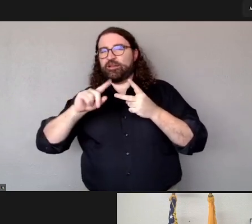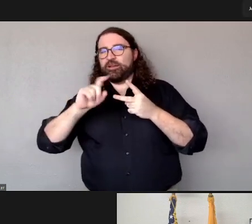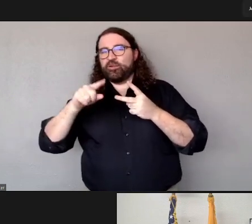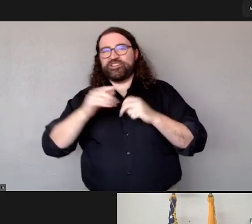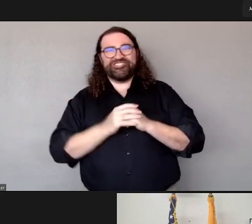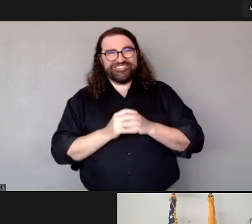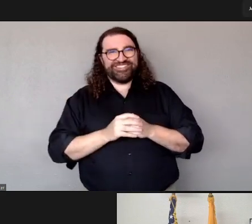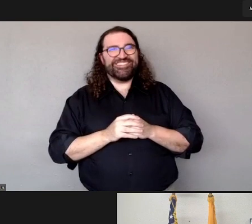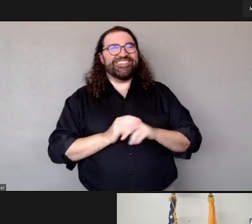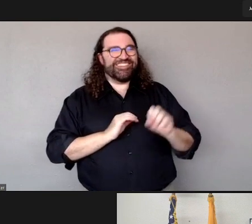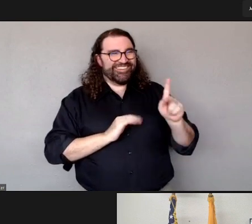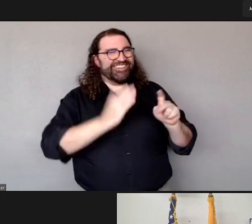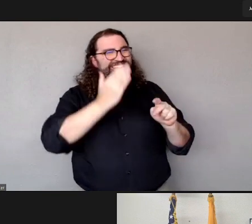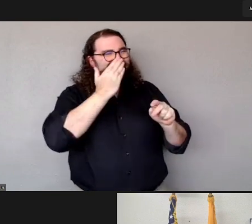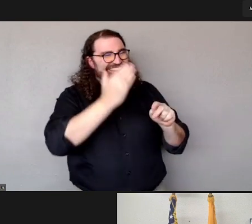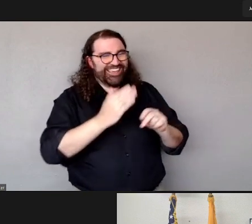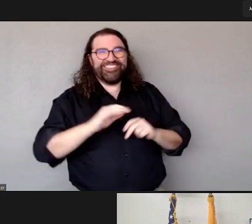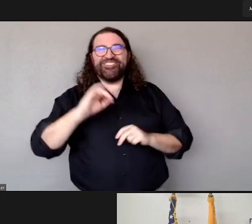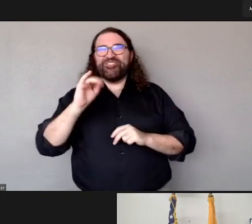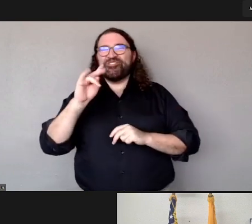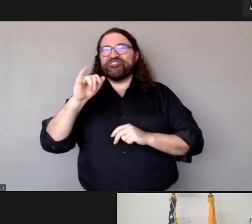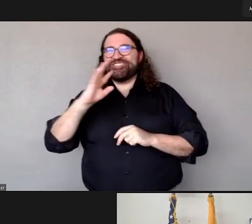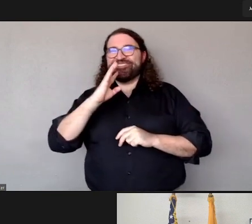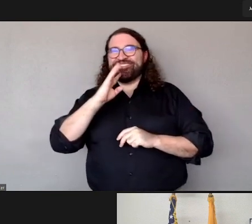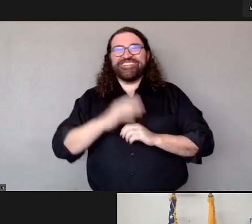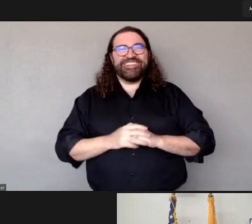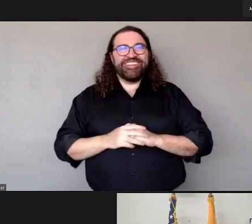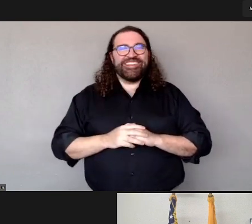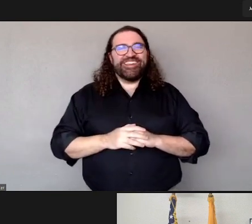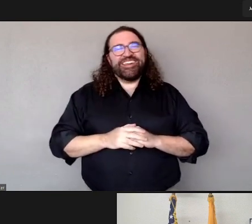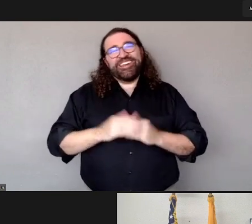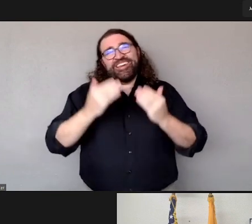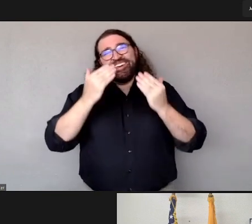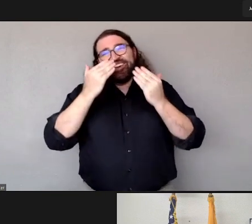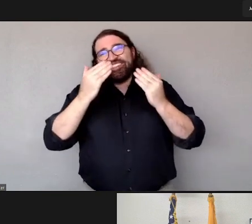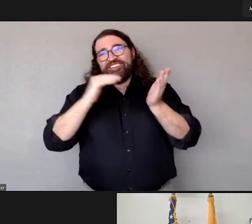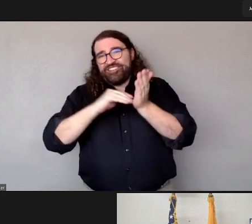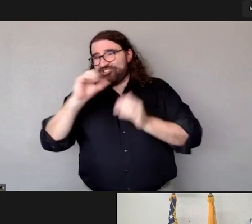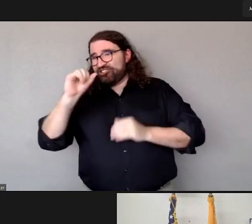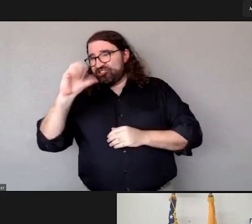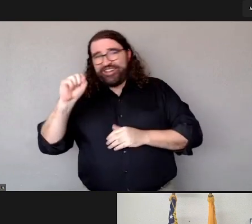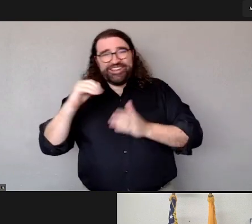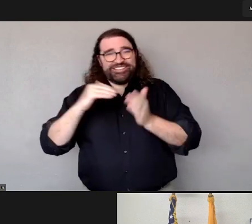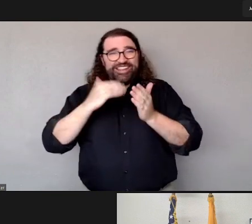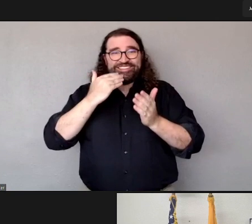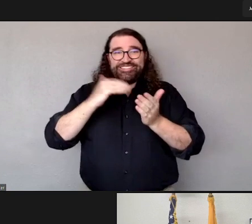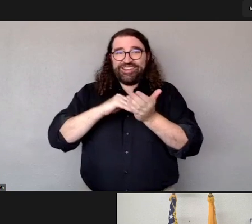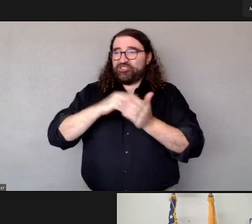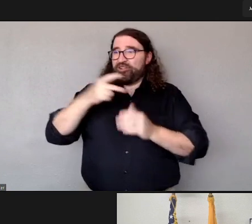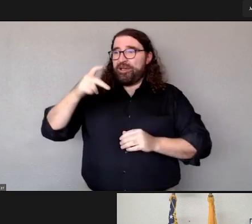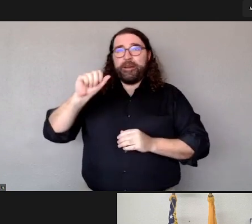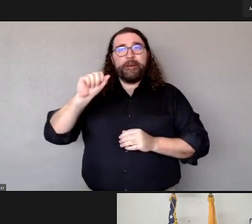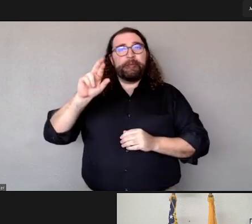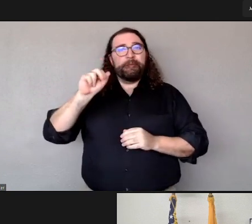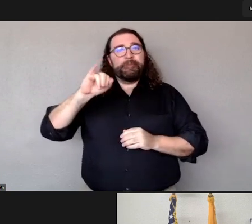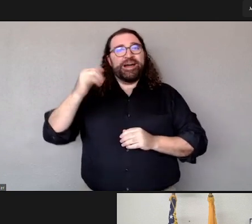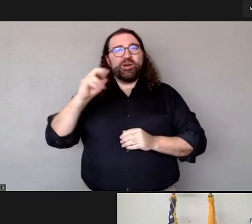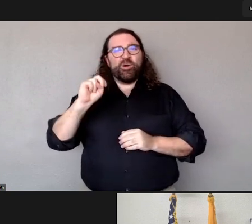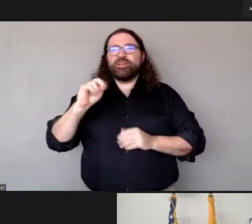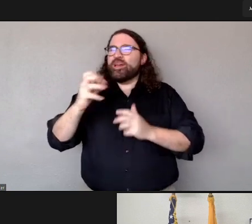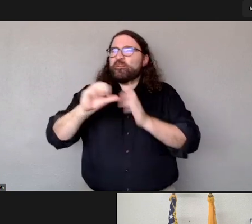Thank you, Jody. Thanks, Dr. Scrace and Dr. Padahan. Dr. Scrace, I just wanted to make sure I understood something you